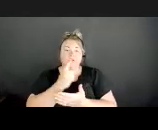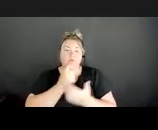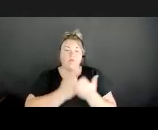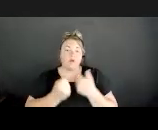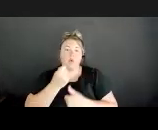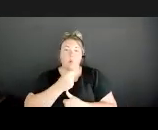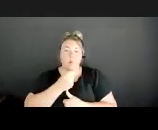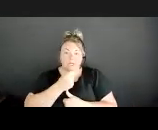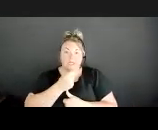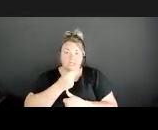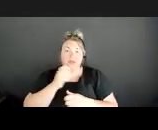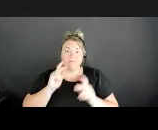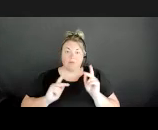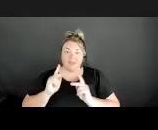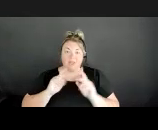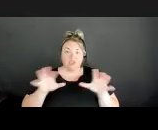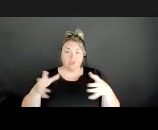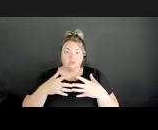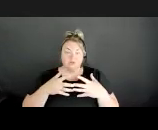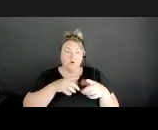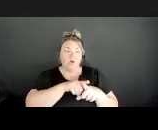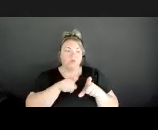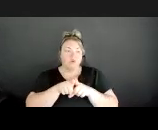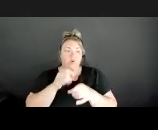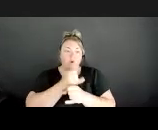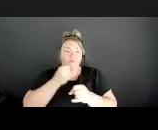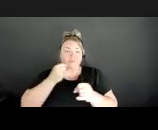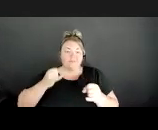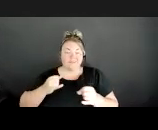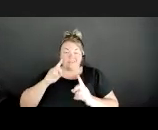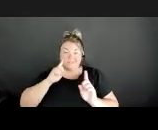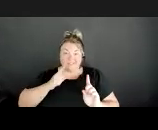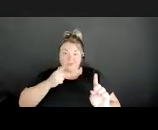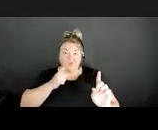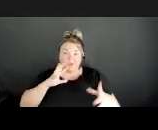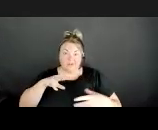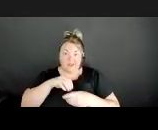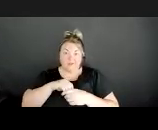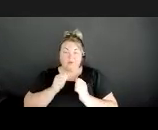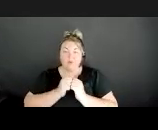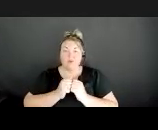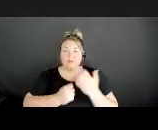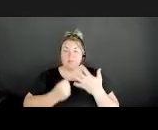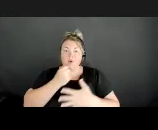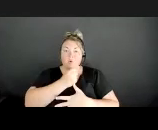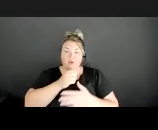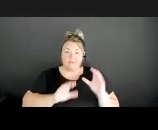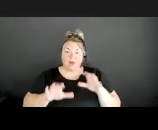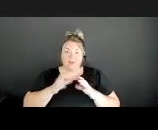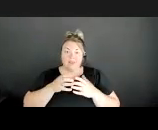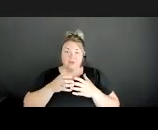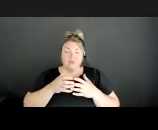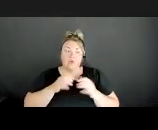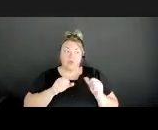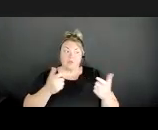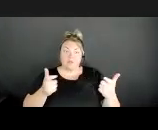populations. Also, off-site events and intentional engagement with priority populations. Now, this can be broad community